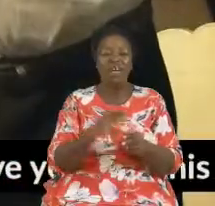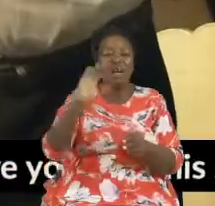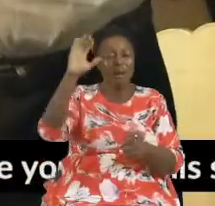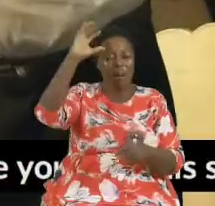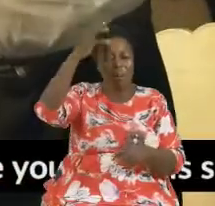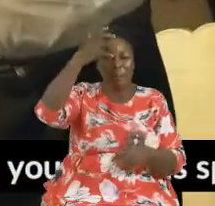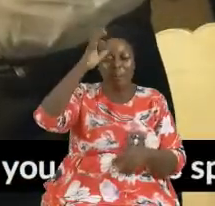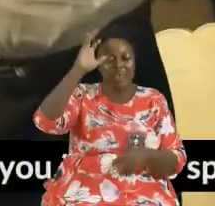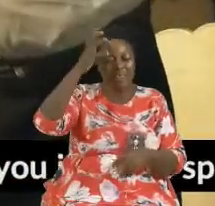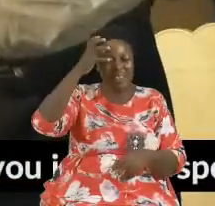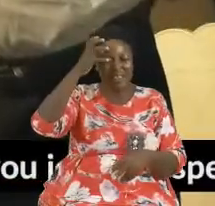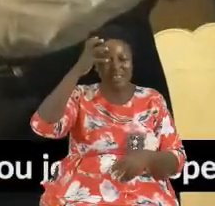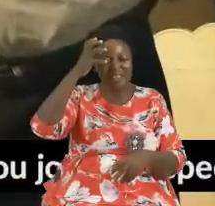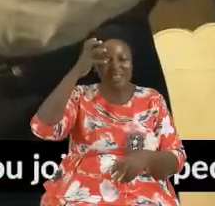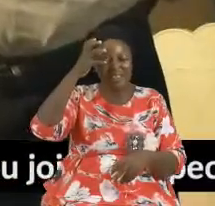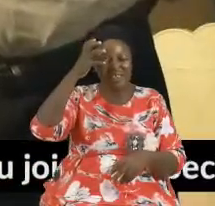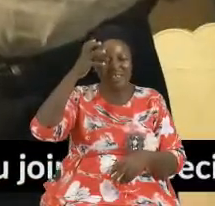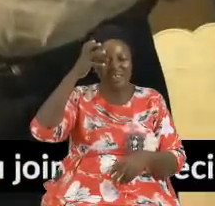name.